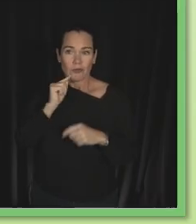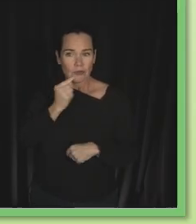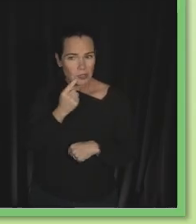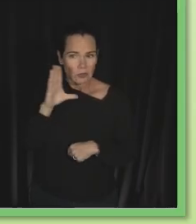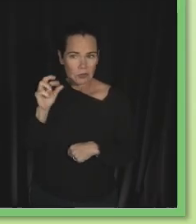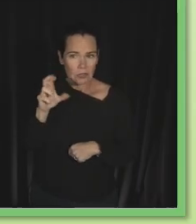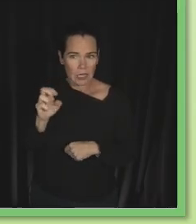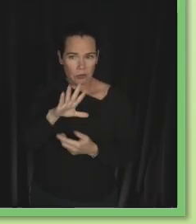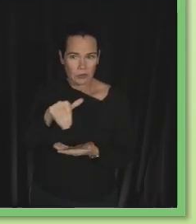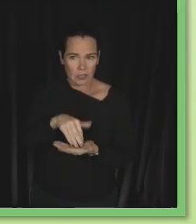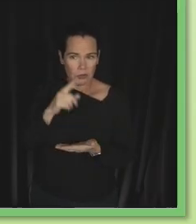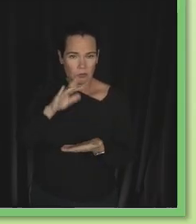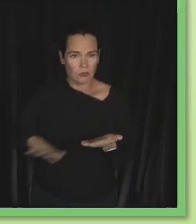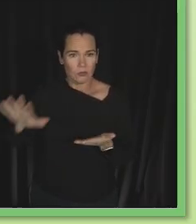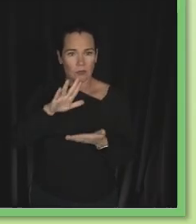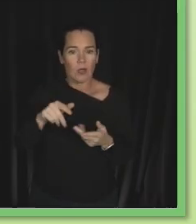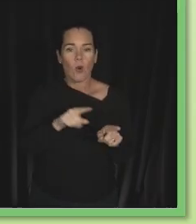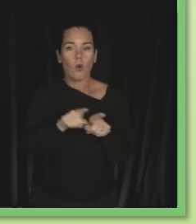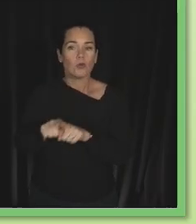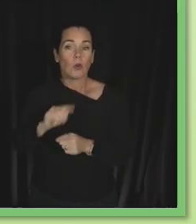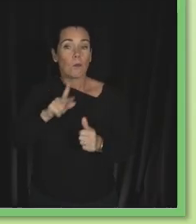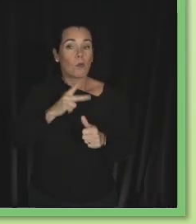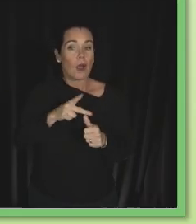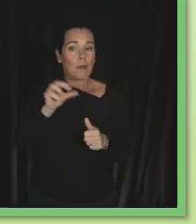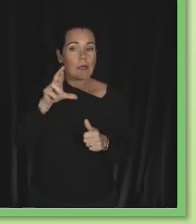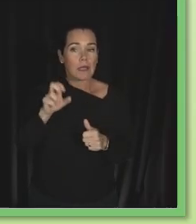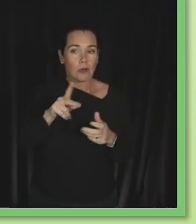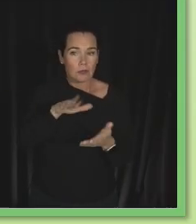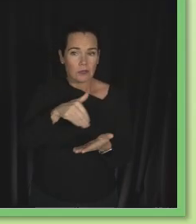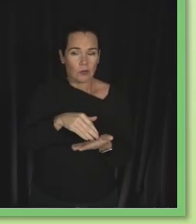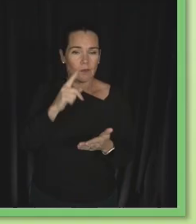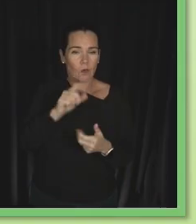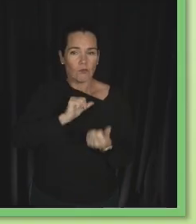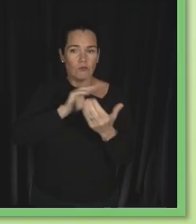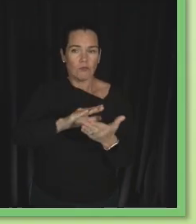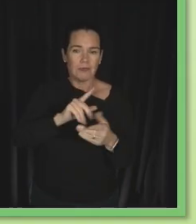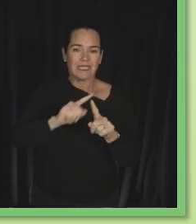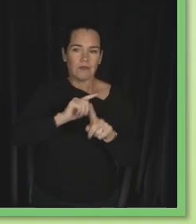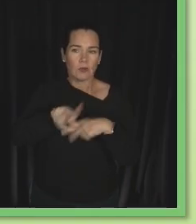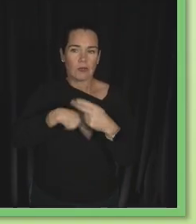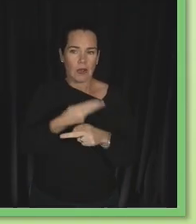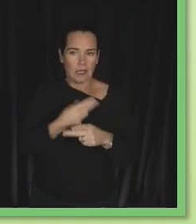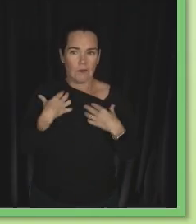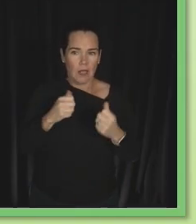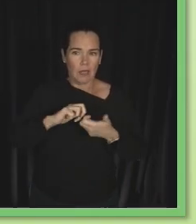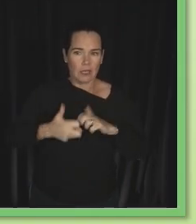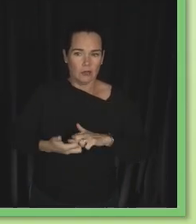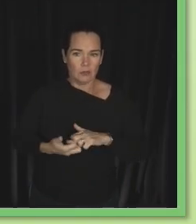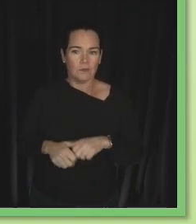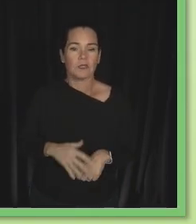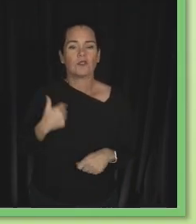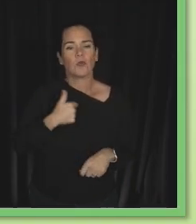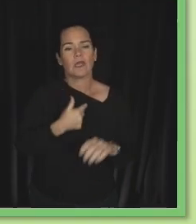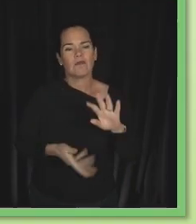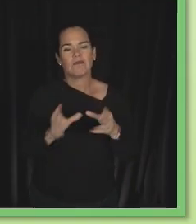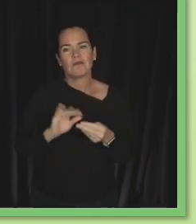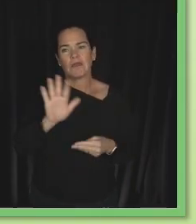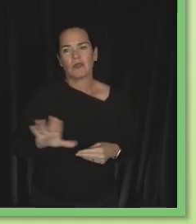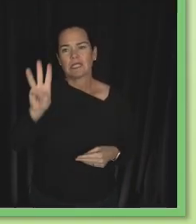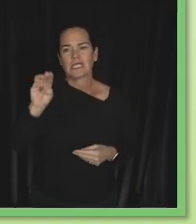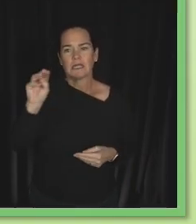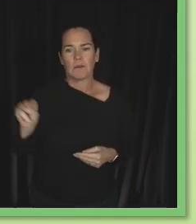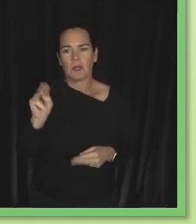around 1,300 plus primary health centers for palliative care in Kerala, serving a population of around 260 million people.